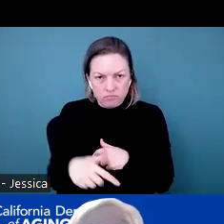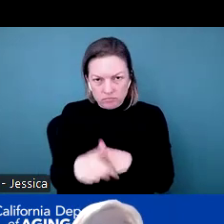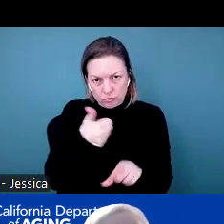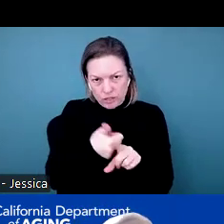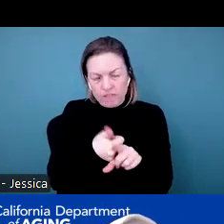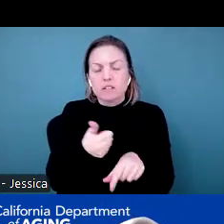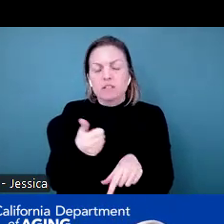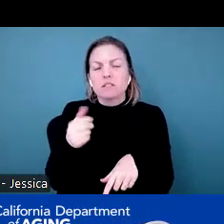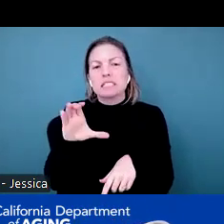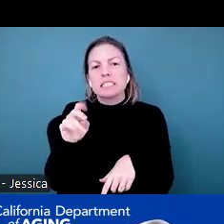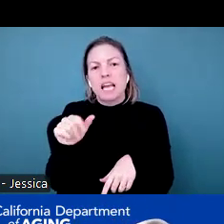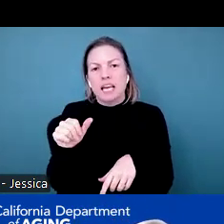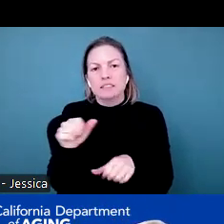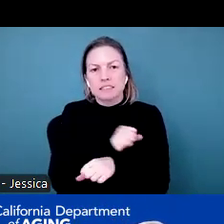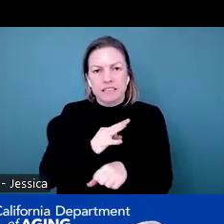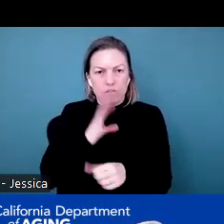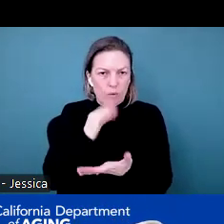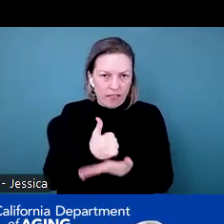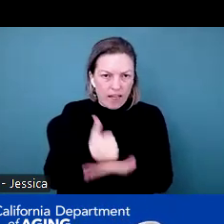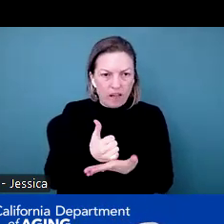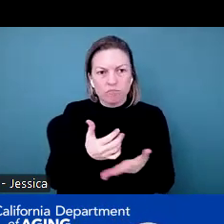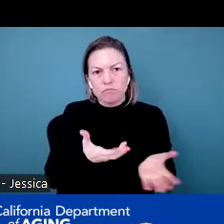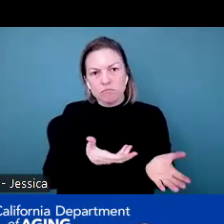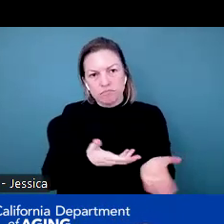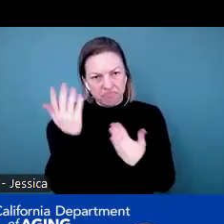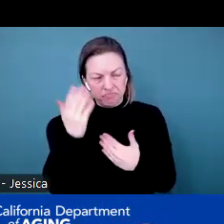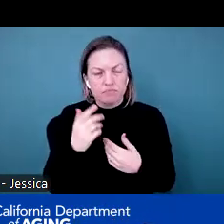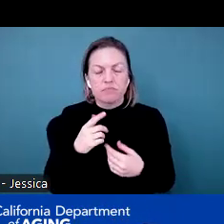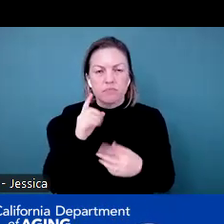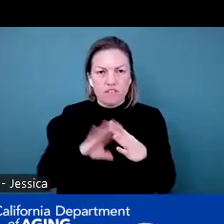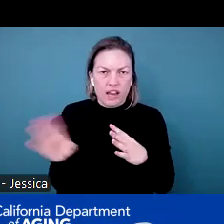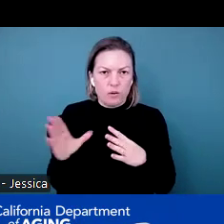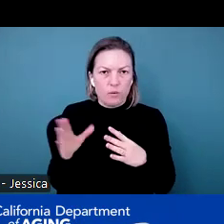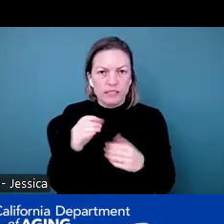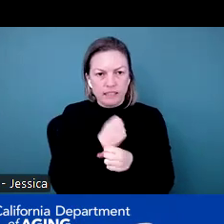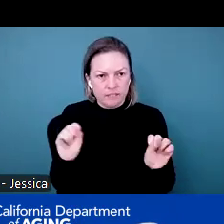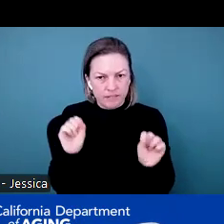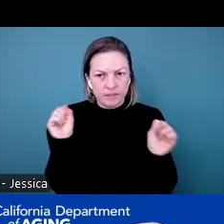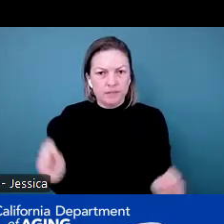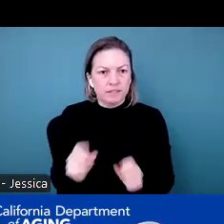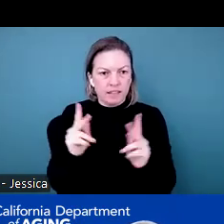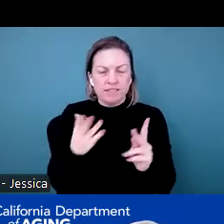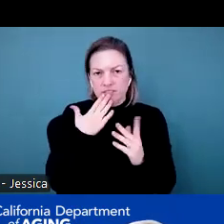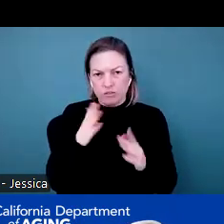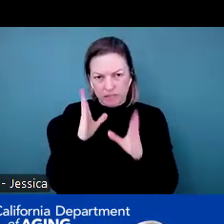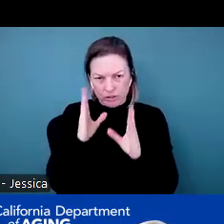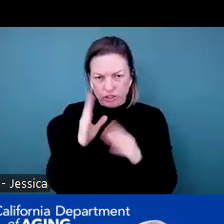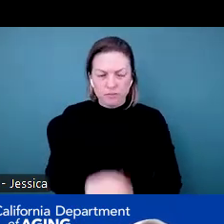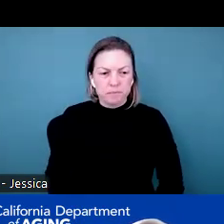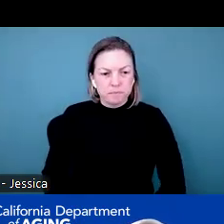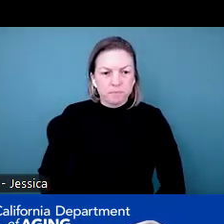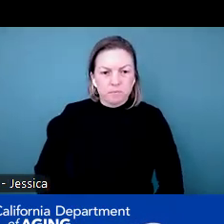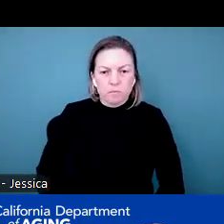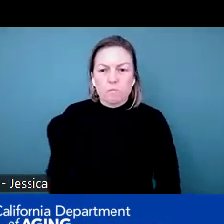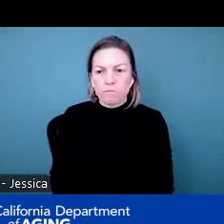person will assist you, get you the help that you need to evacuate this building safely. So thank you for paying attention to that. I'm sure everything's